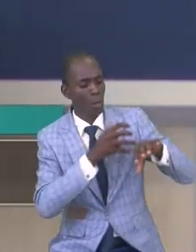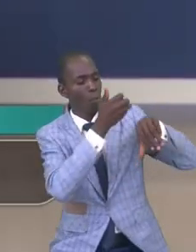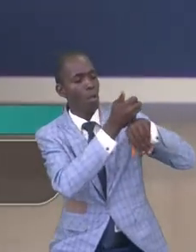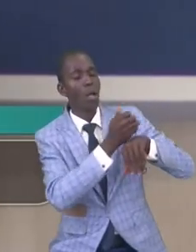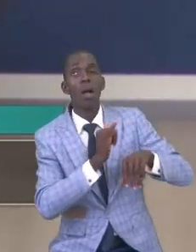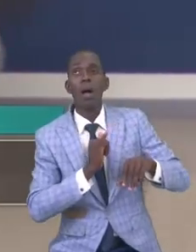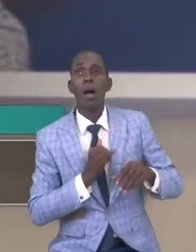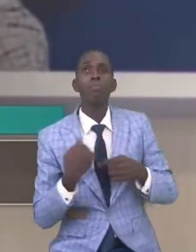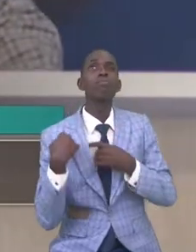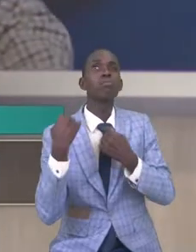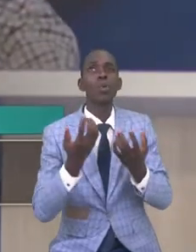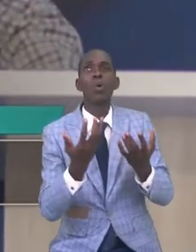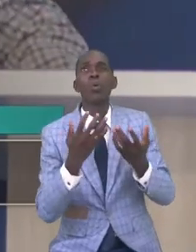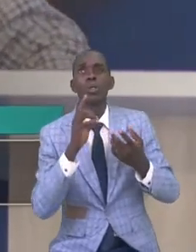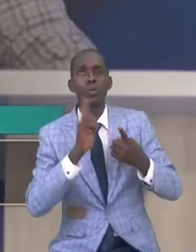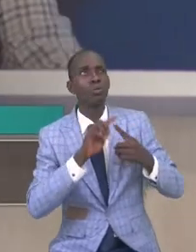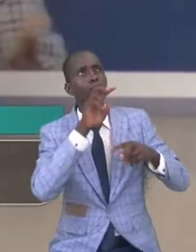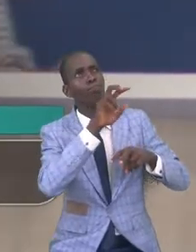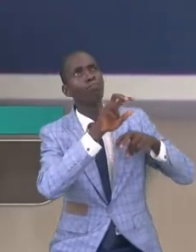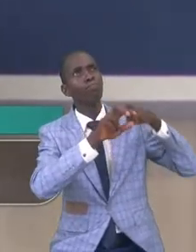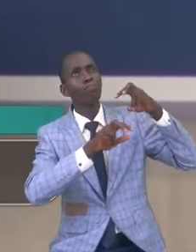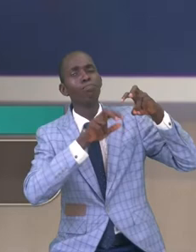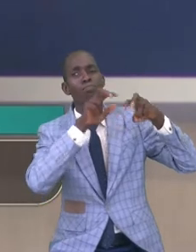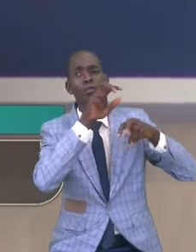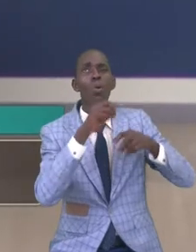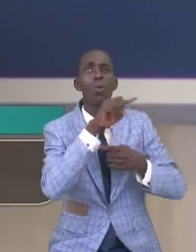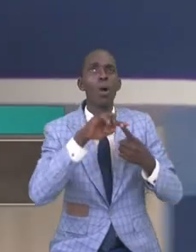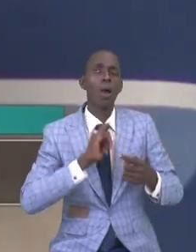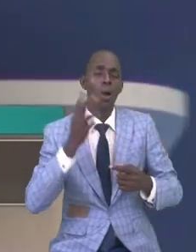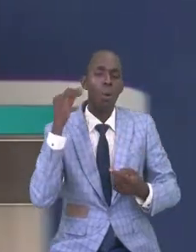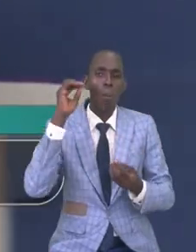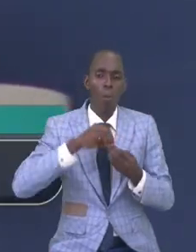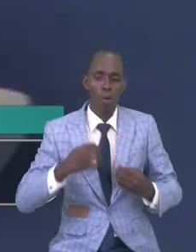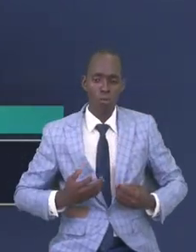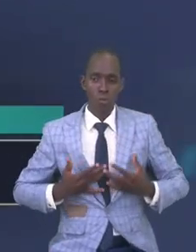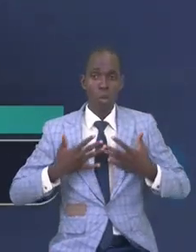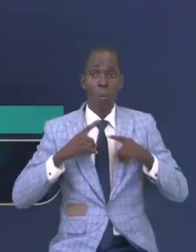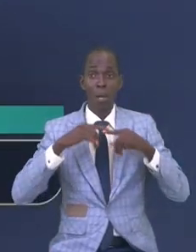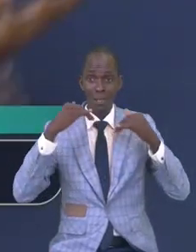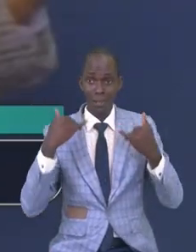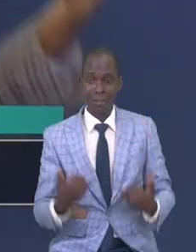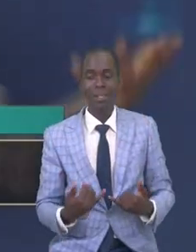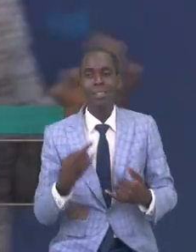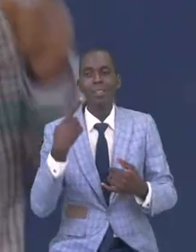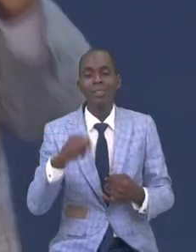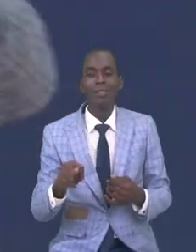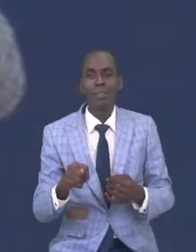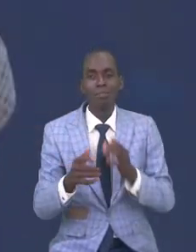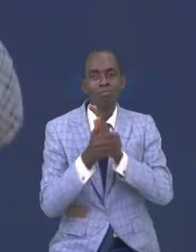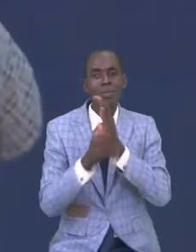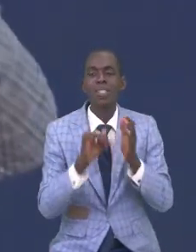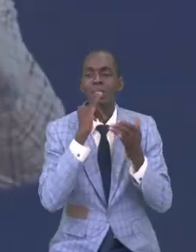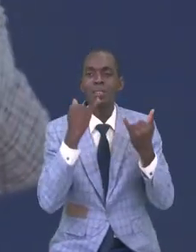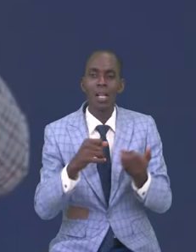to climb when I was younger. And now the potential is like erased. But you